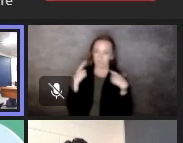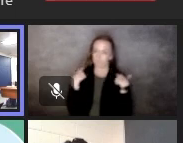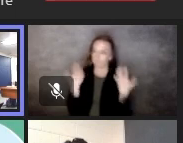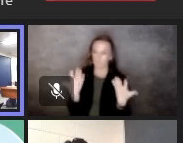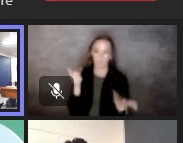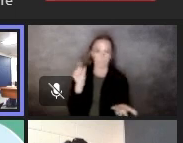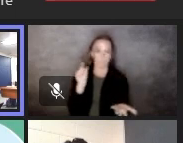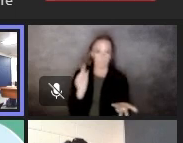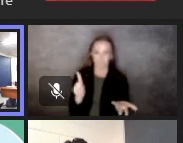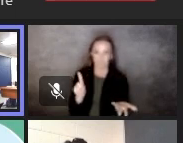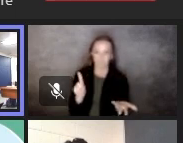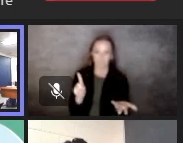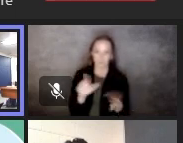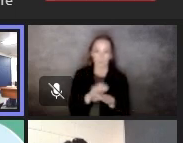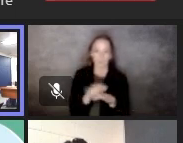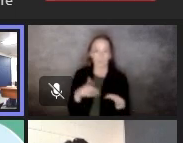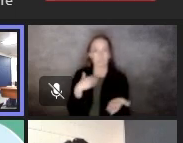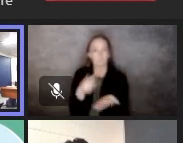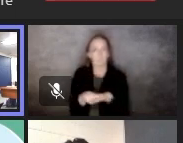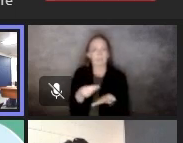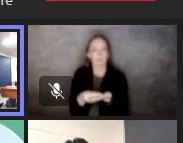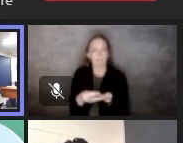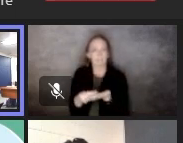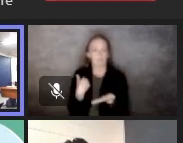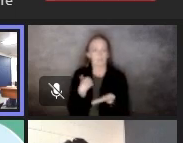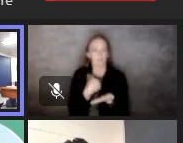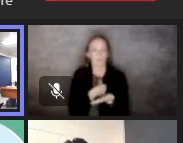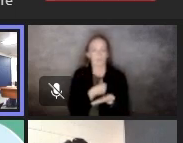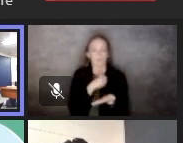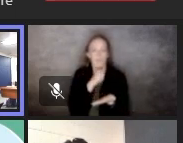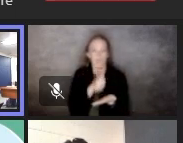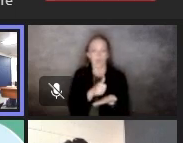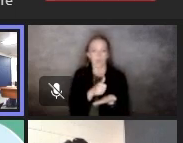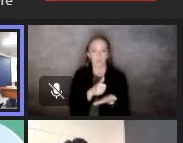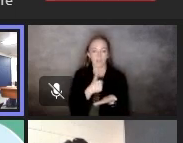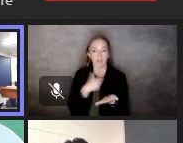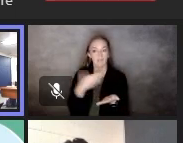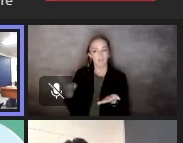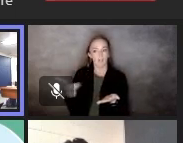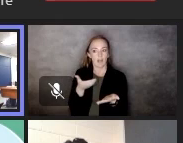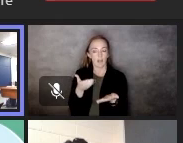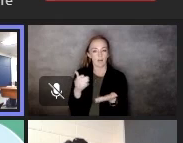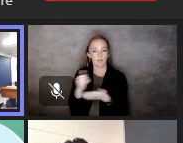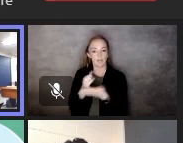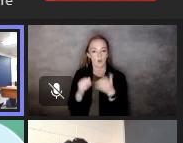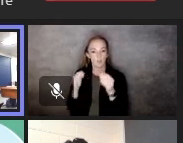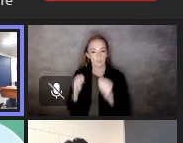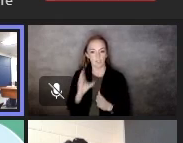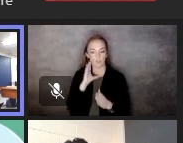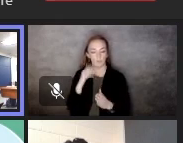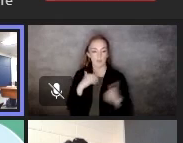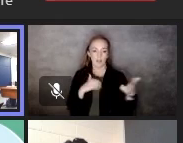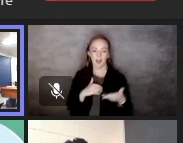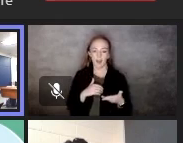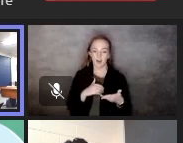we don't have the money, so we're not, instead of having an art teacher in that building, we're going to have another RTI person or something that's mandated by